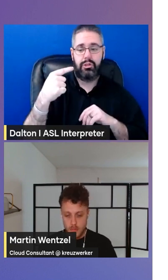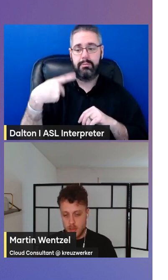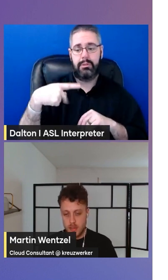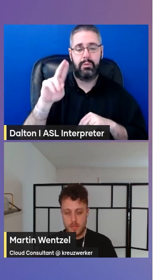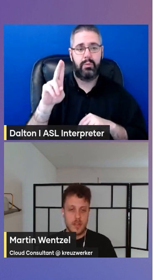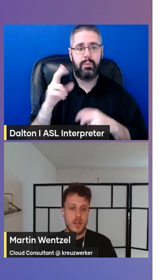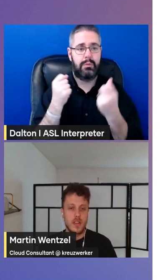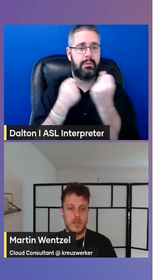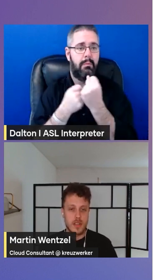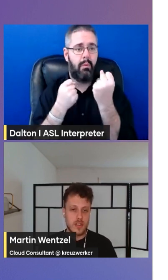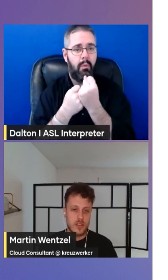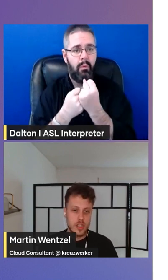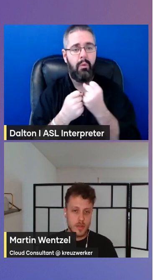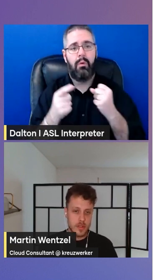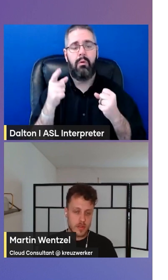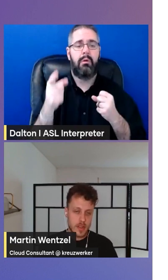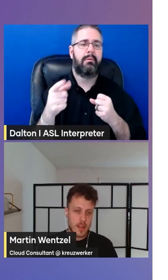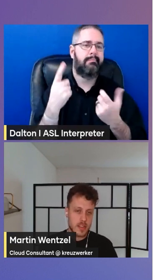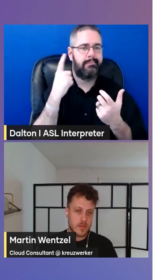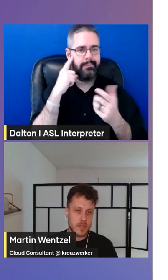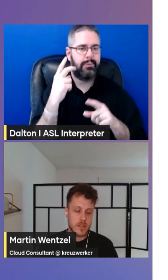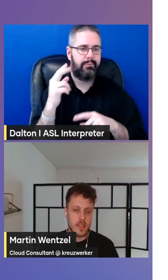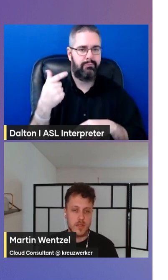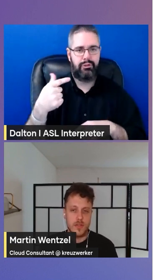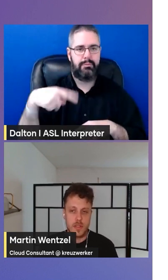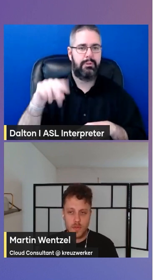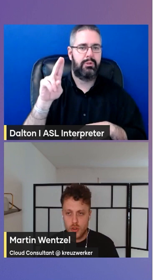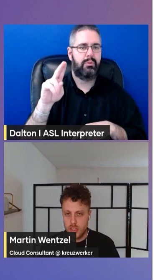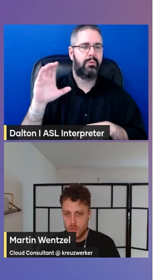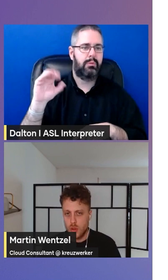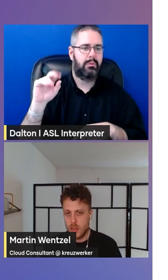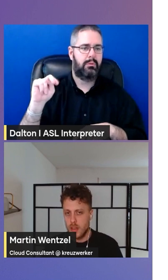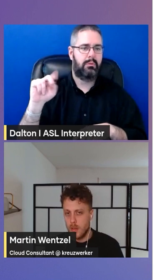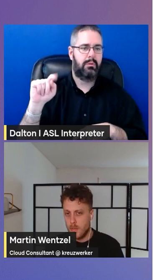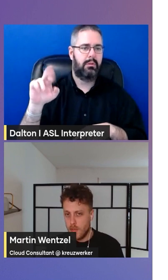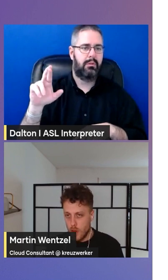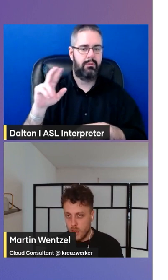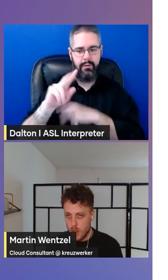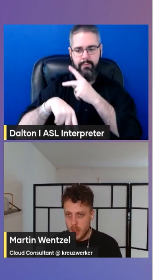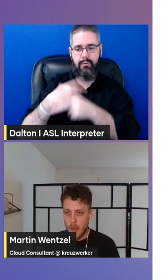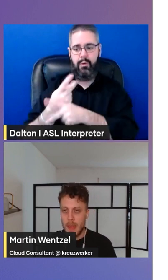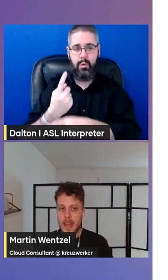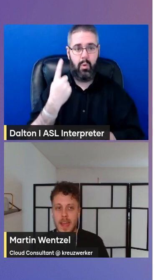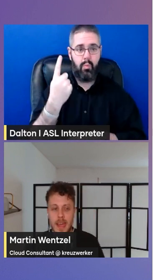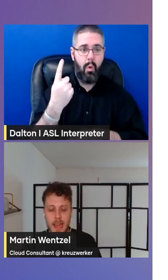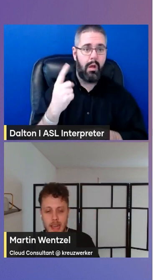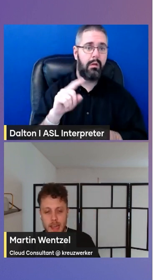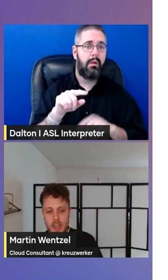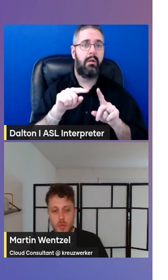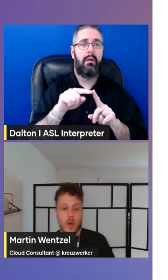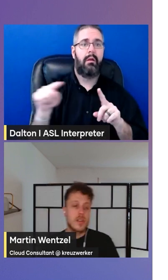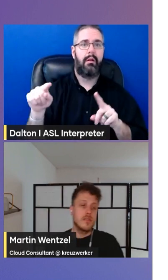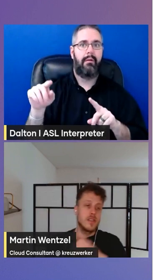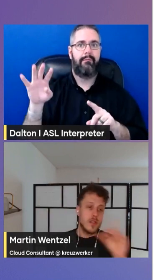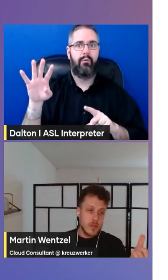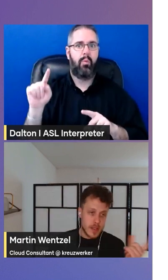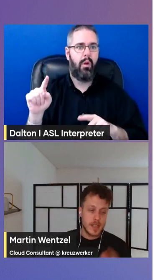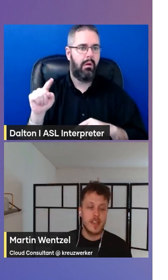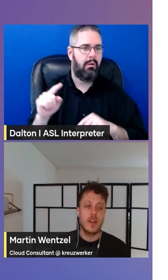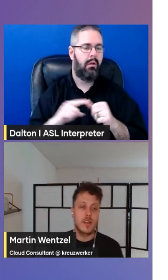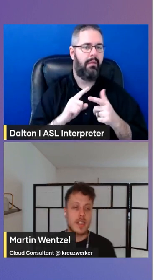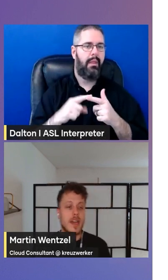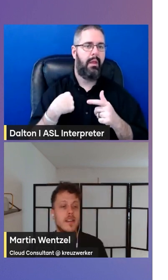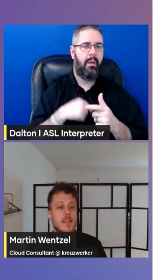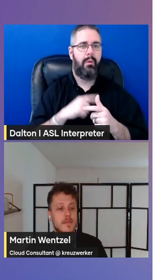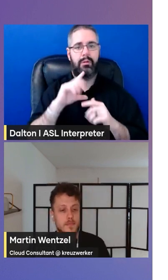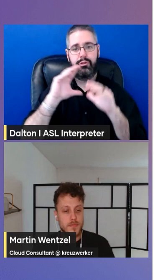for using GPUs in containers was introduced in version 1.41. And we also introduced that